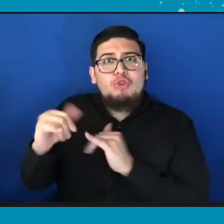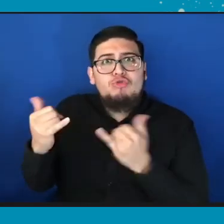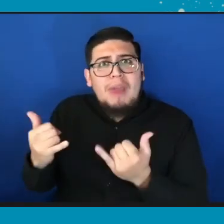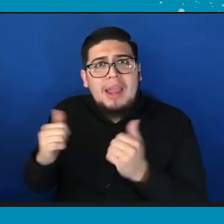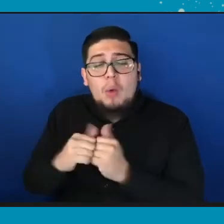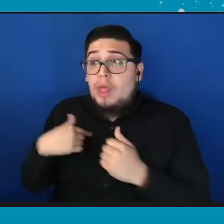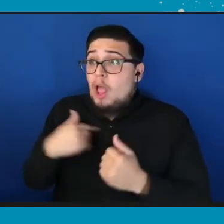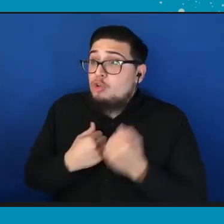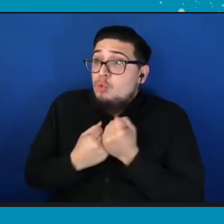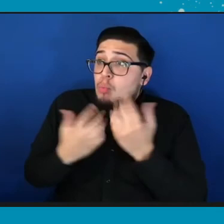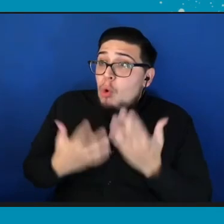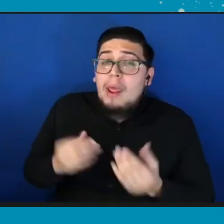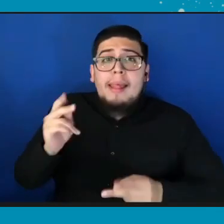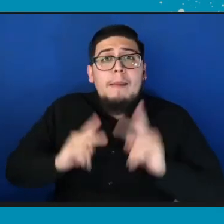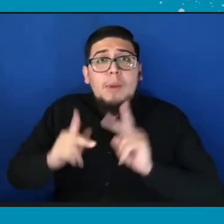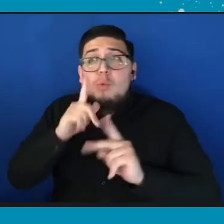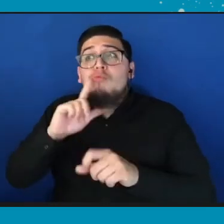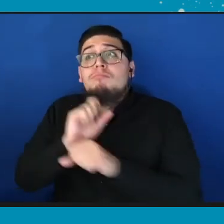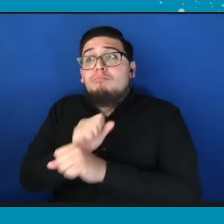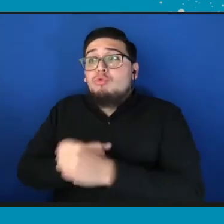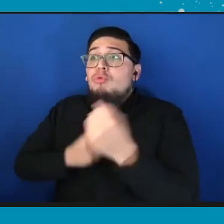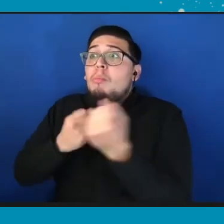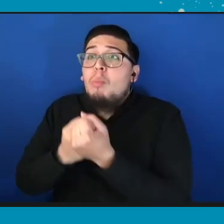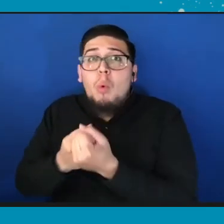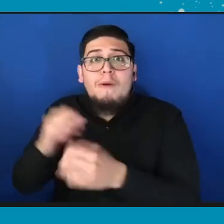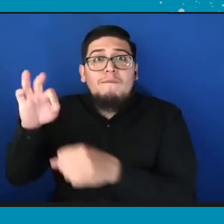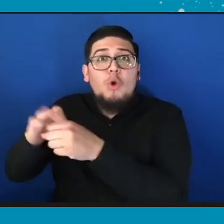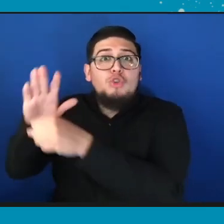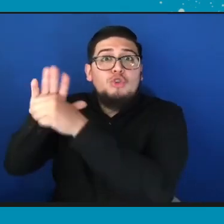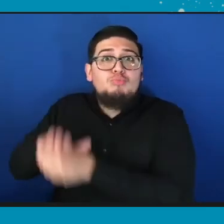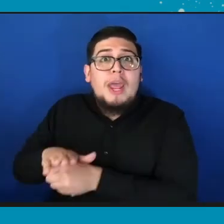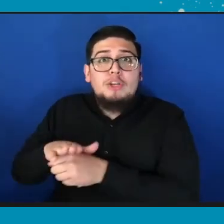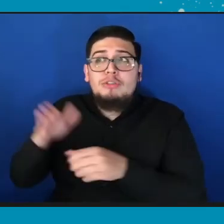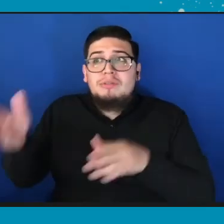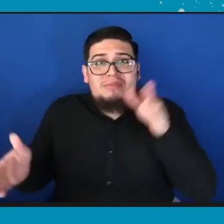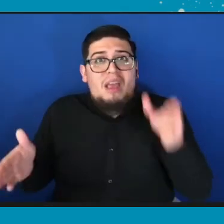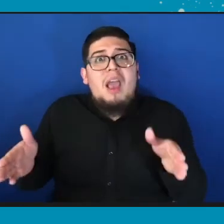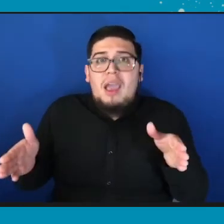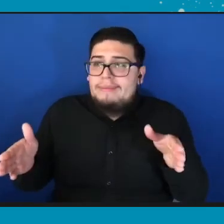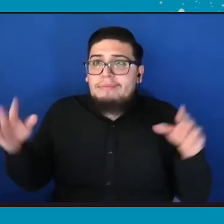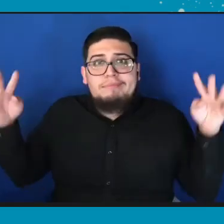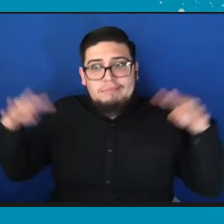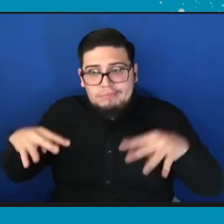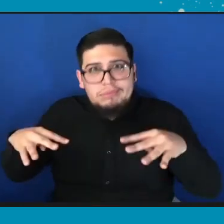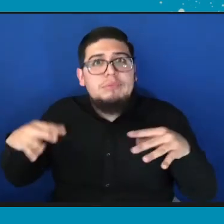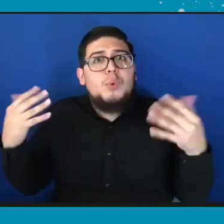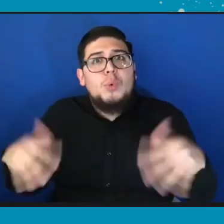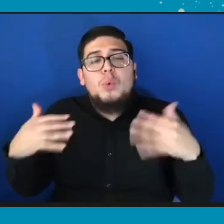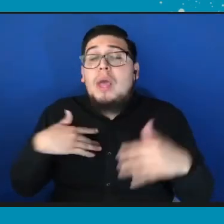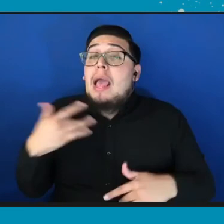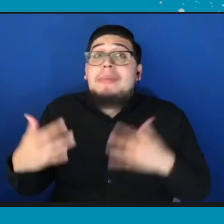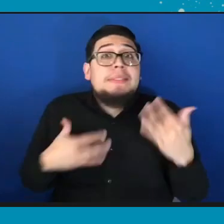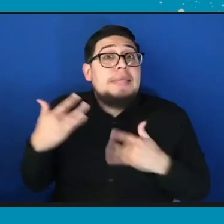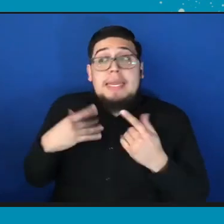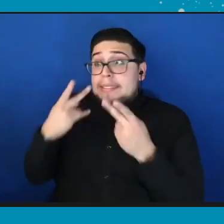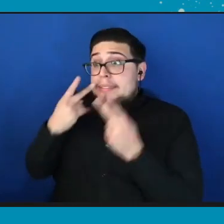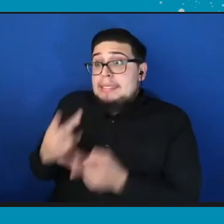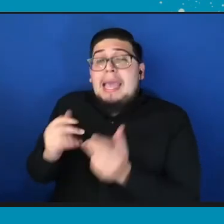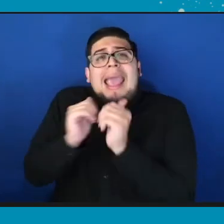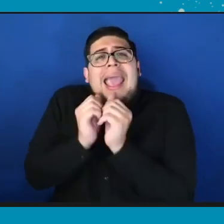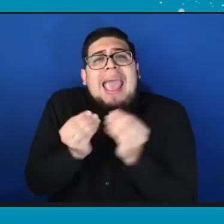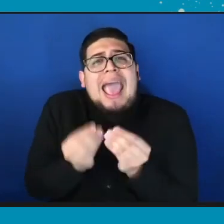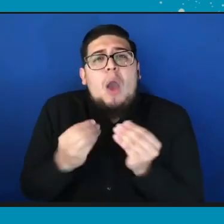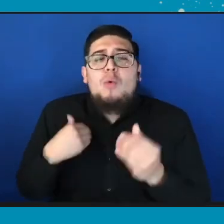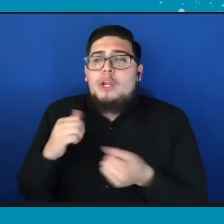and the people who are supporting voter suppressionists, right? So what I am excited to see is how we create the